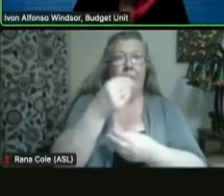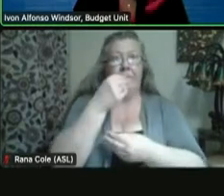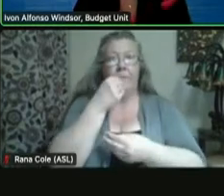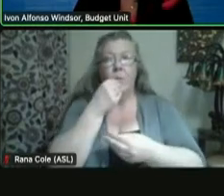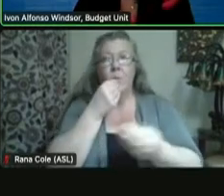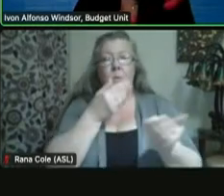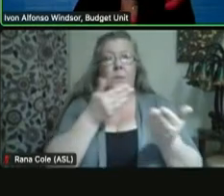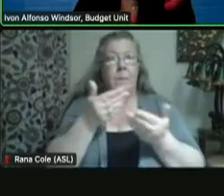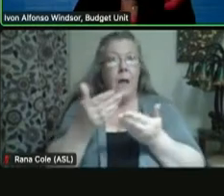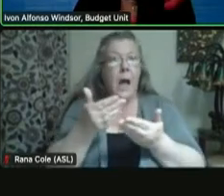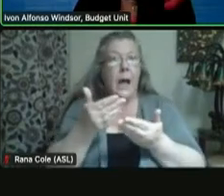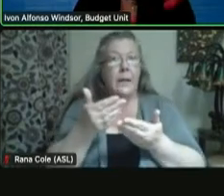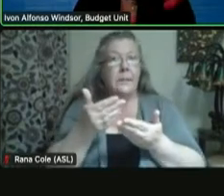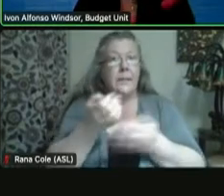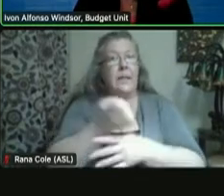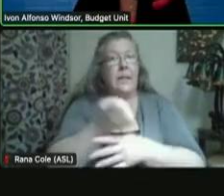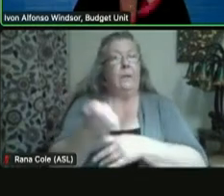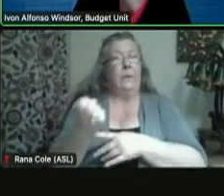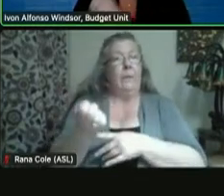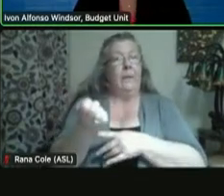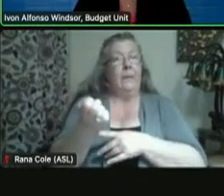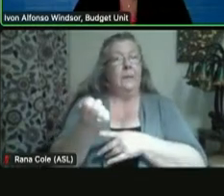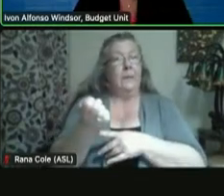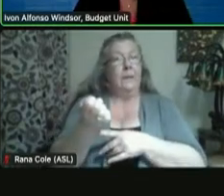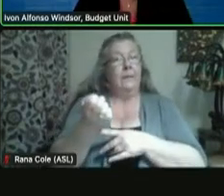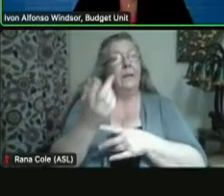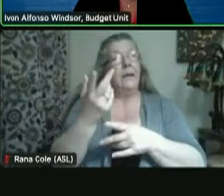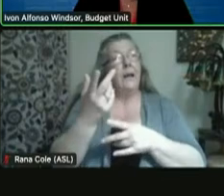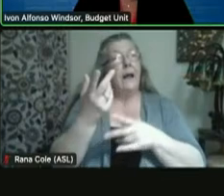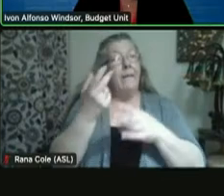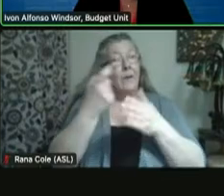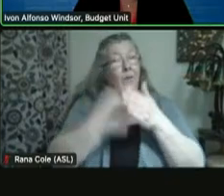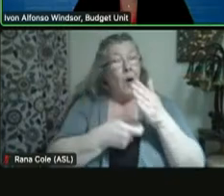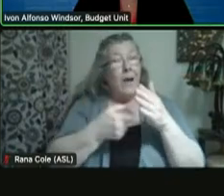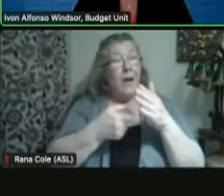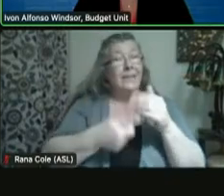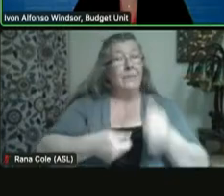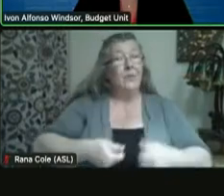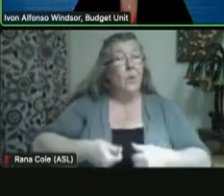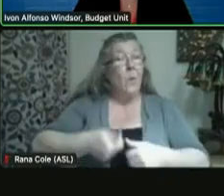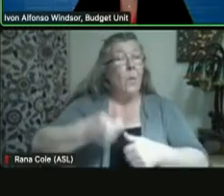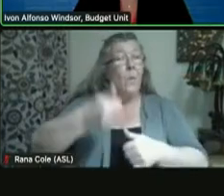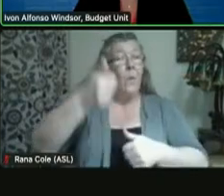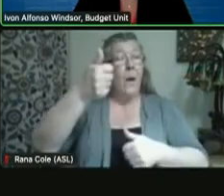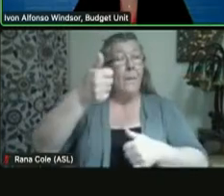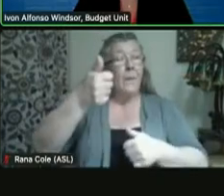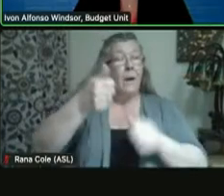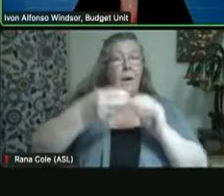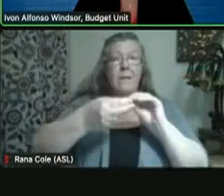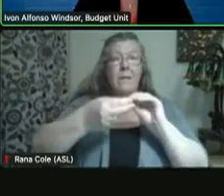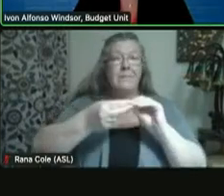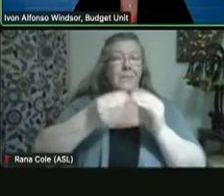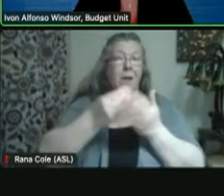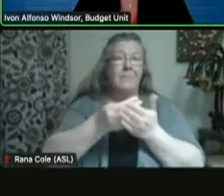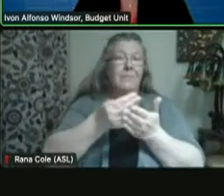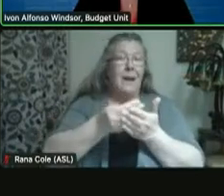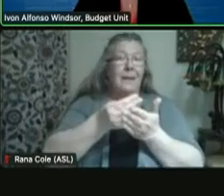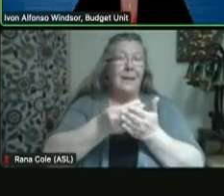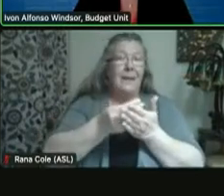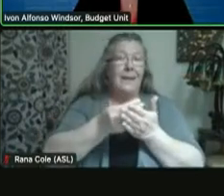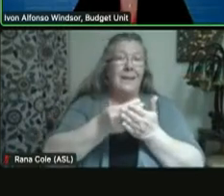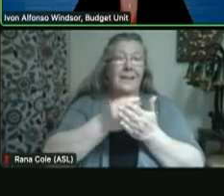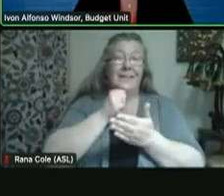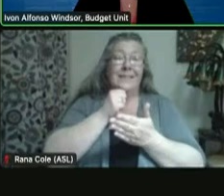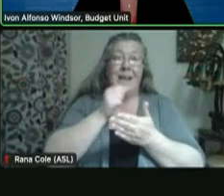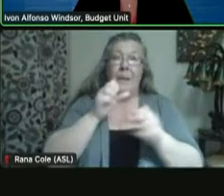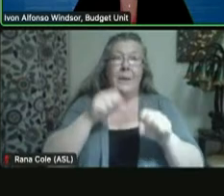the historic inflation rates that we're currently seeing, our dollars are not going as far as they used to go. We also understand the